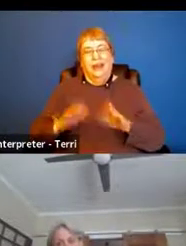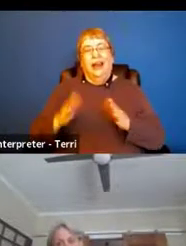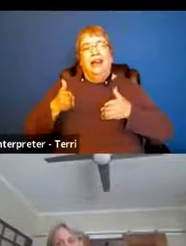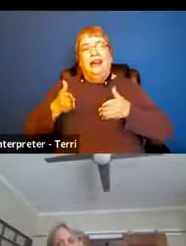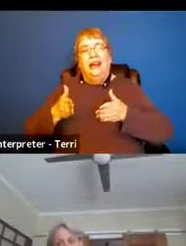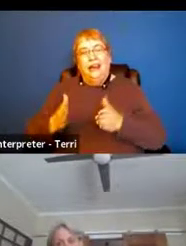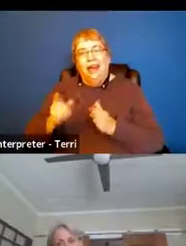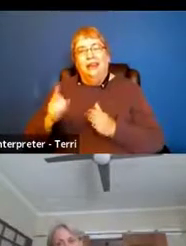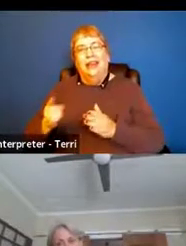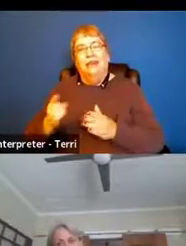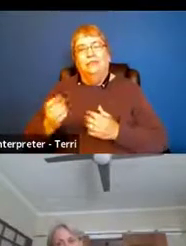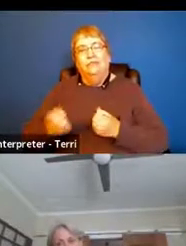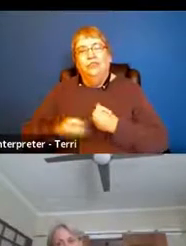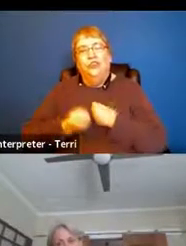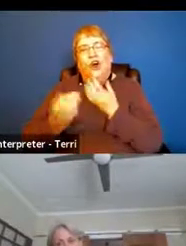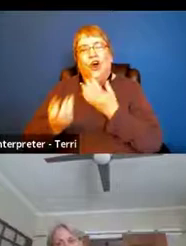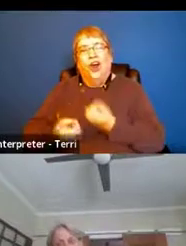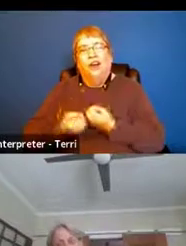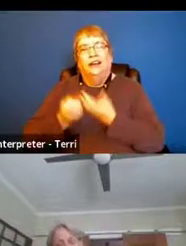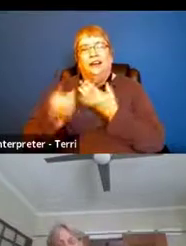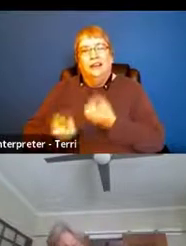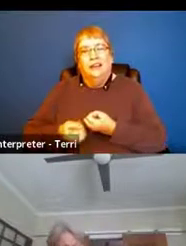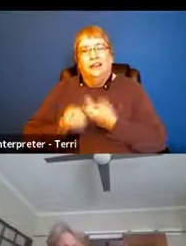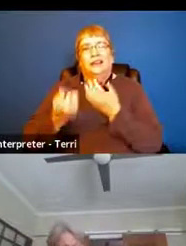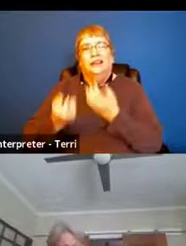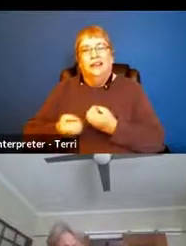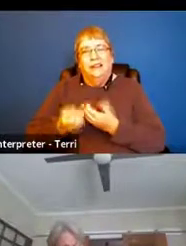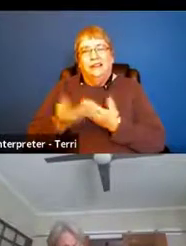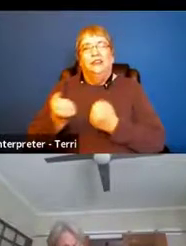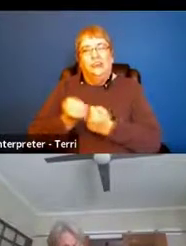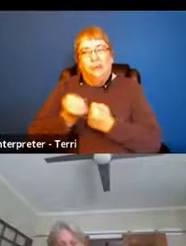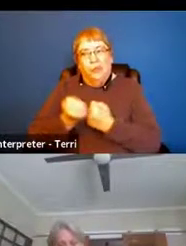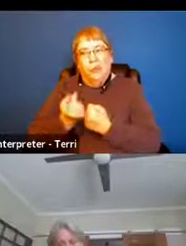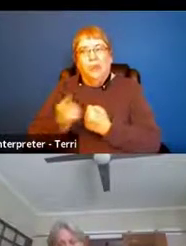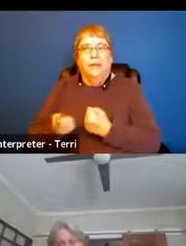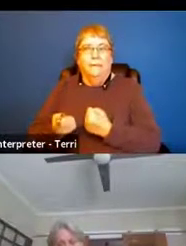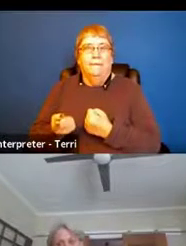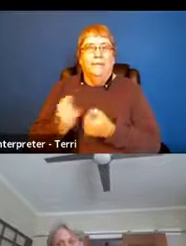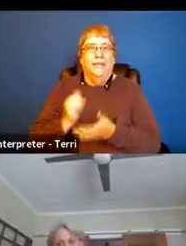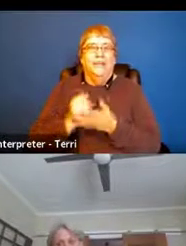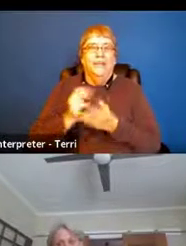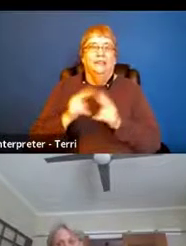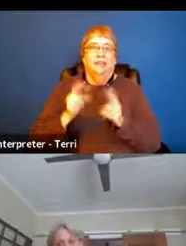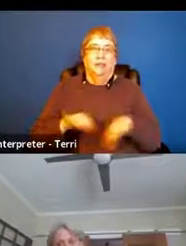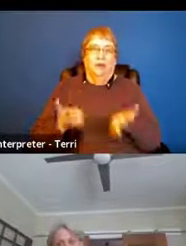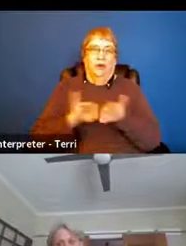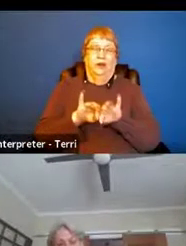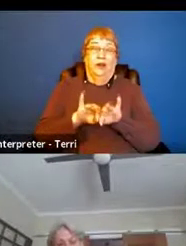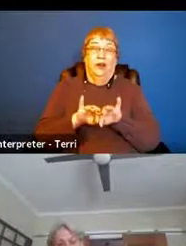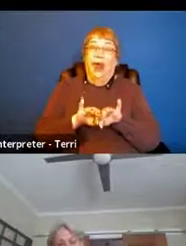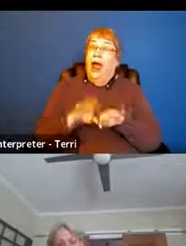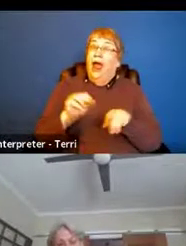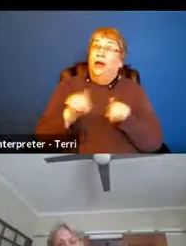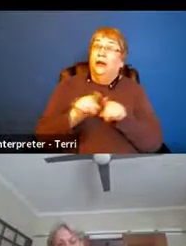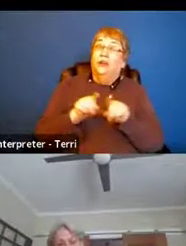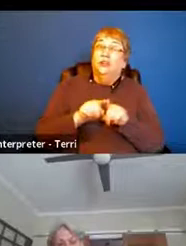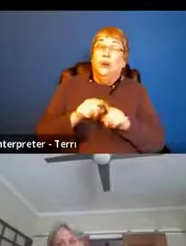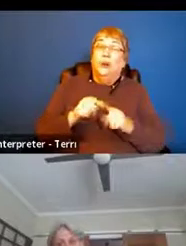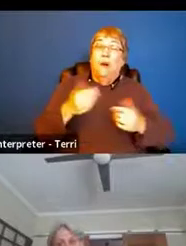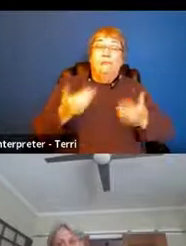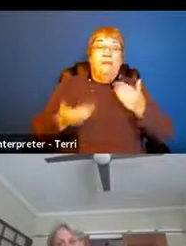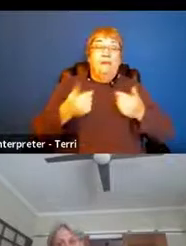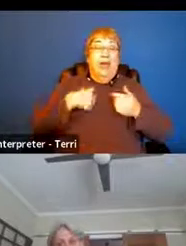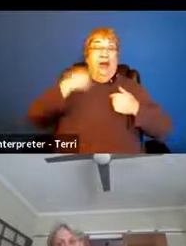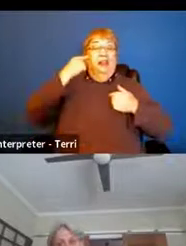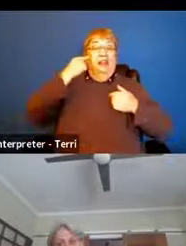we, rush in. So super important. And also because we might think we know the